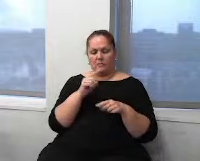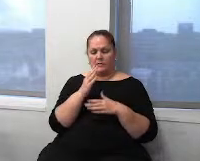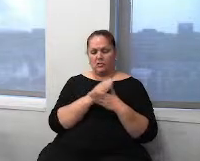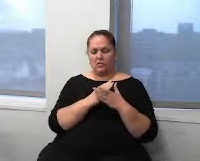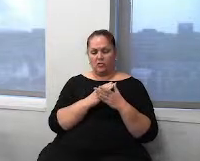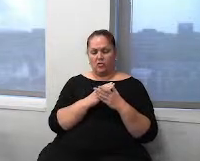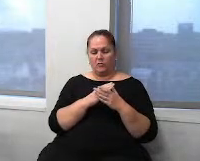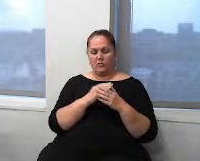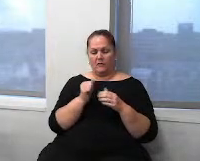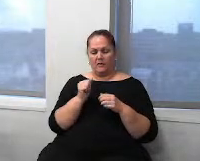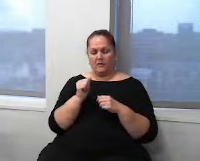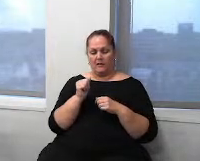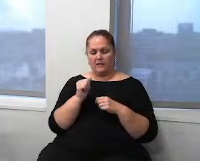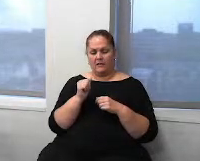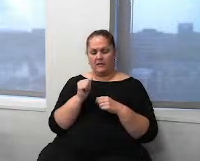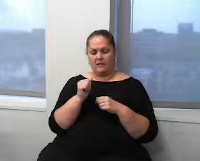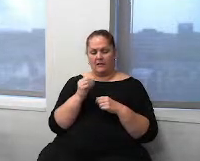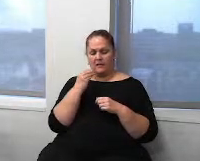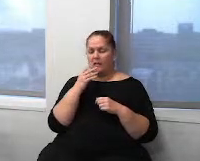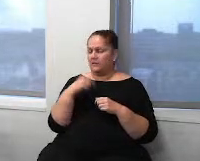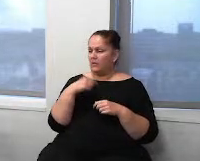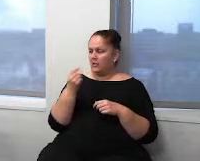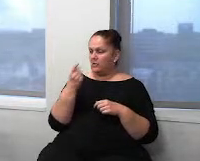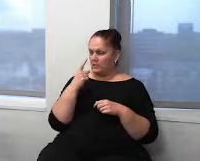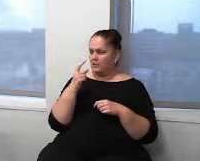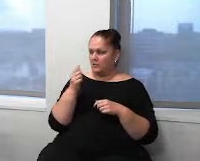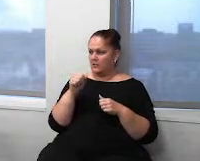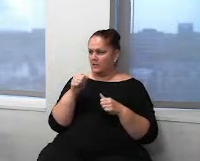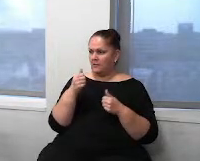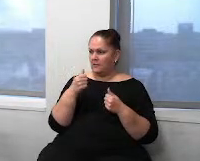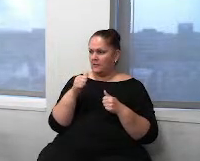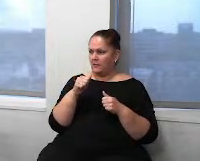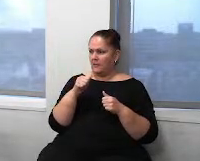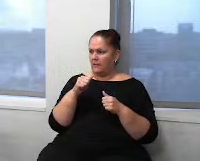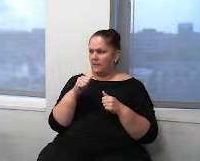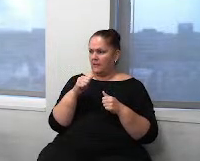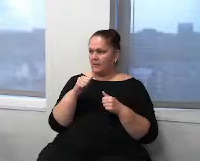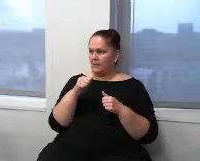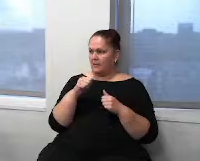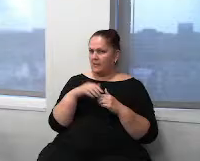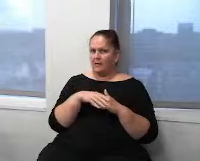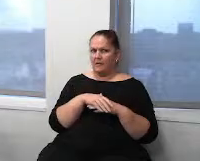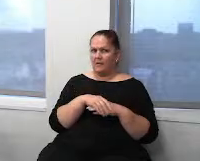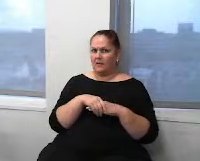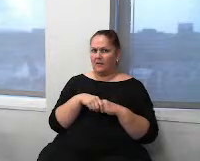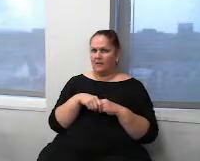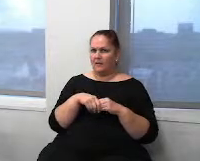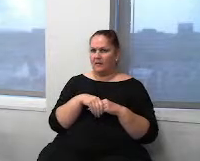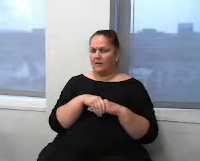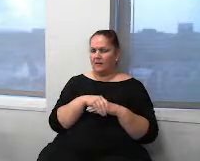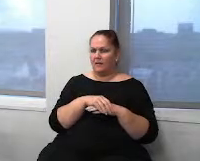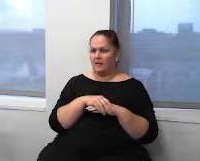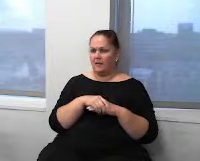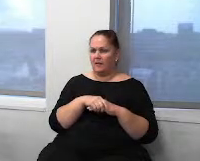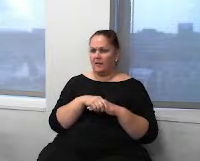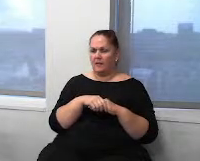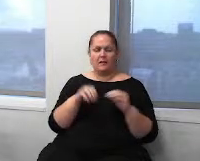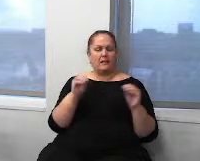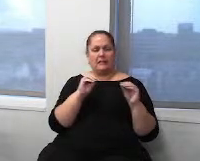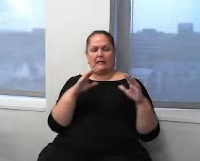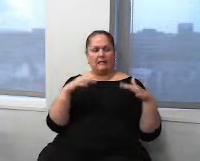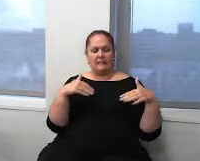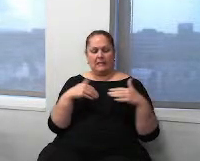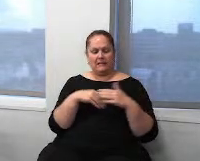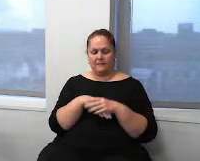fact, responded to some of those ROIs in the rate petition, right? Yeah, understood. Yes, that's what I'm just trying to figure out what is it that we're referring to here. No, Sure.